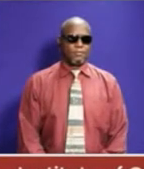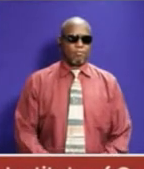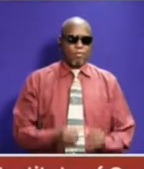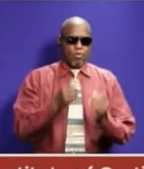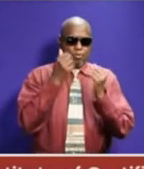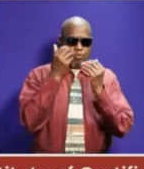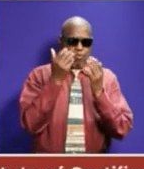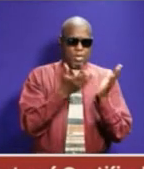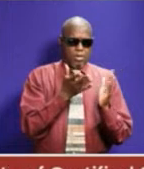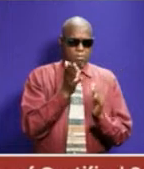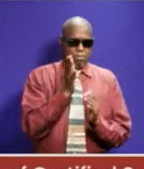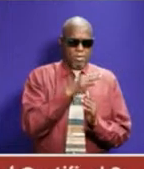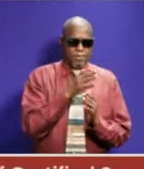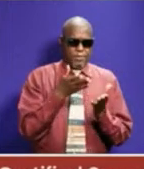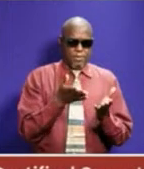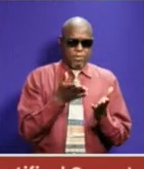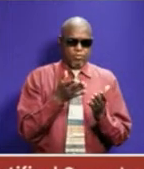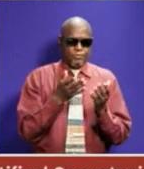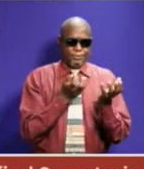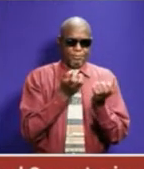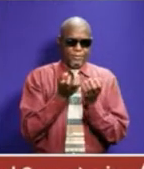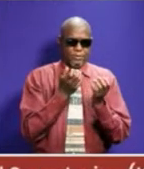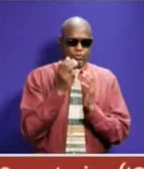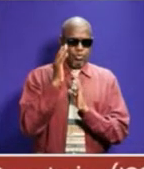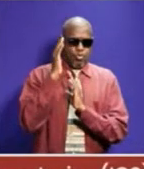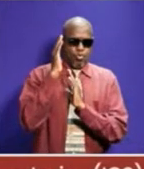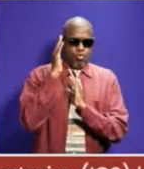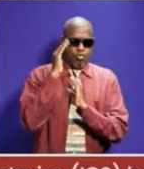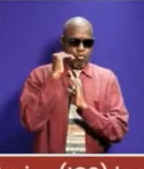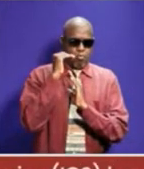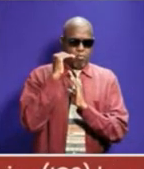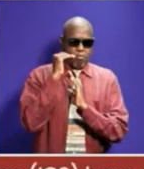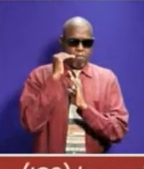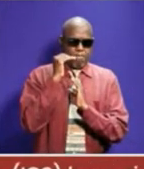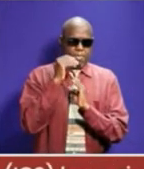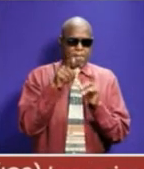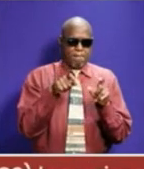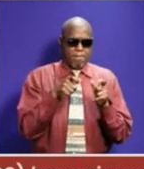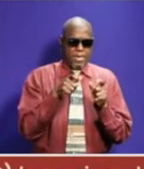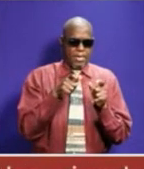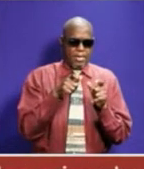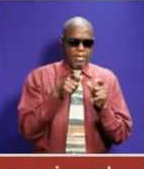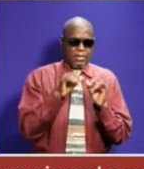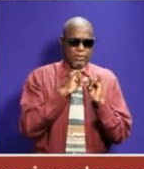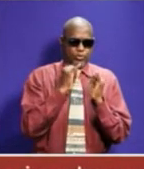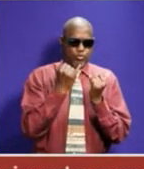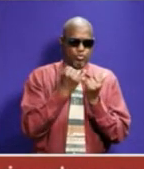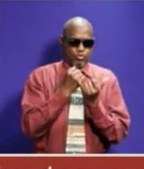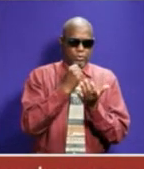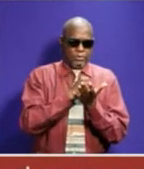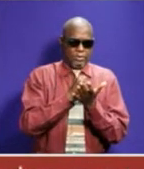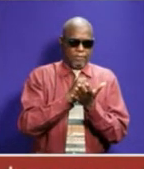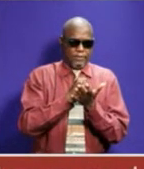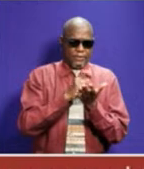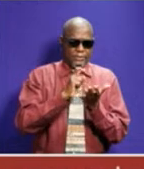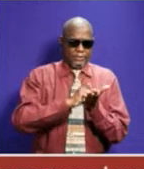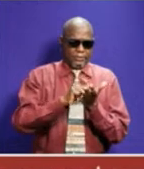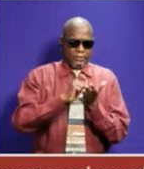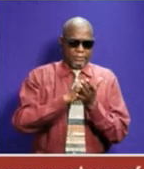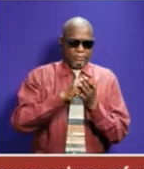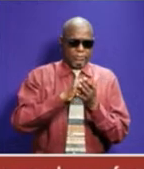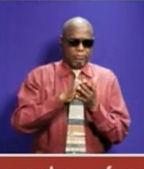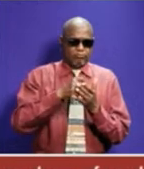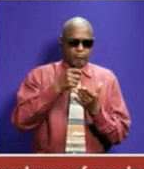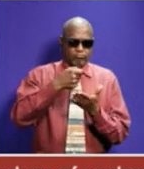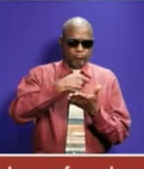Welcome back. Now let's get down to business. Hope Media and the Institute of Certified Secretaries, ICS, have signed a memorandum of